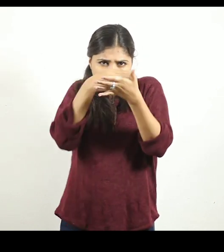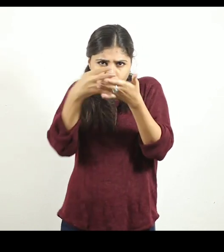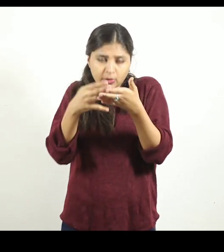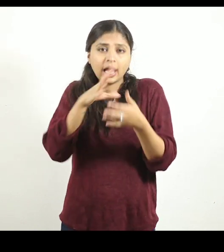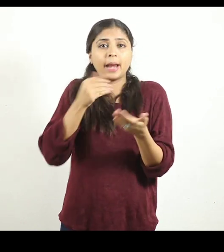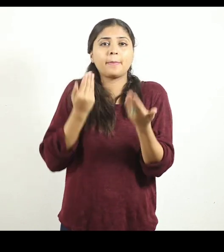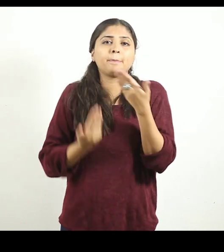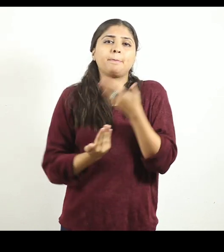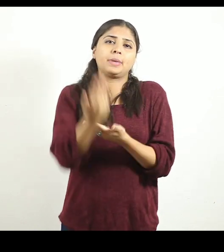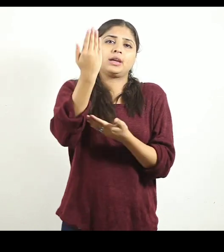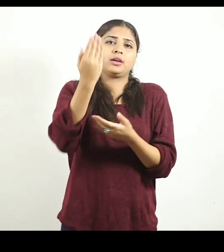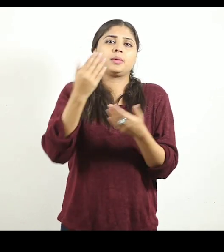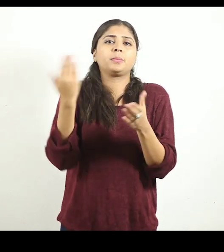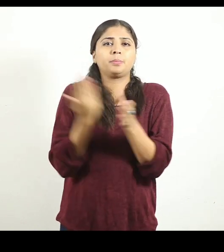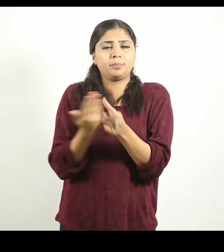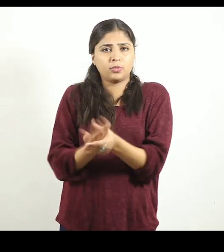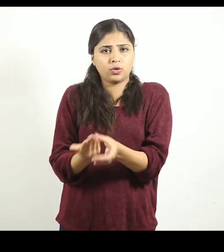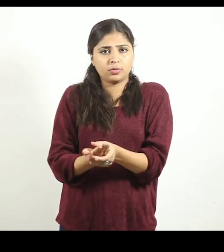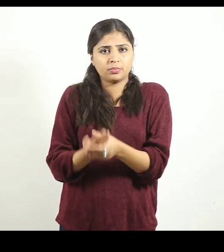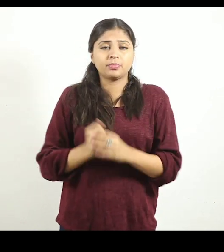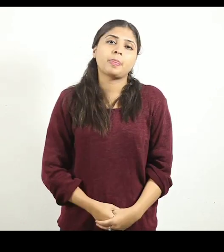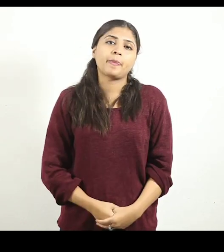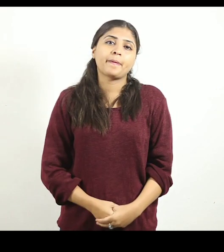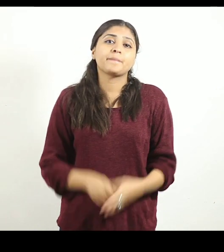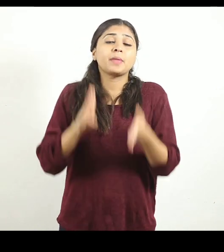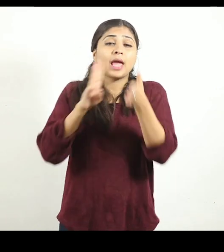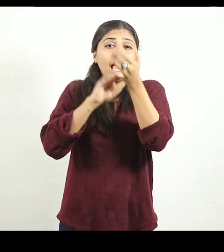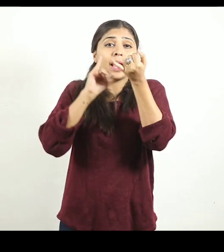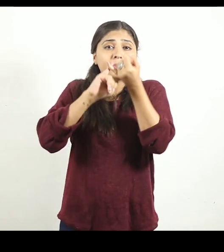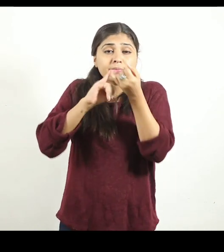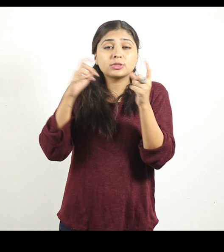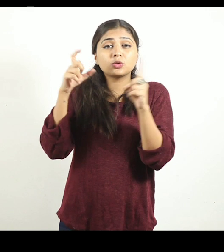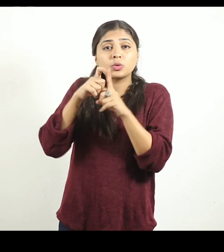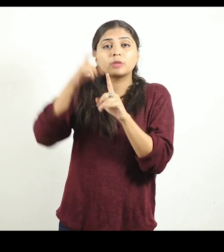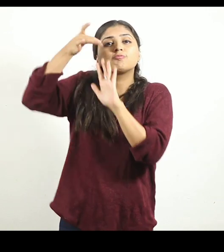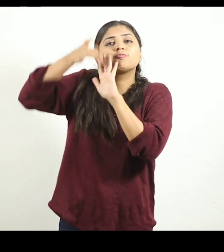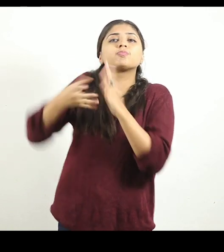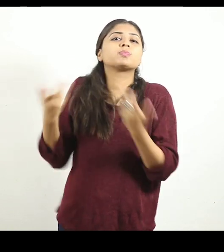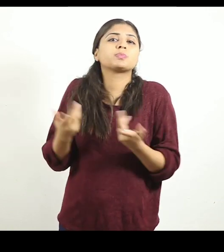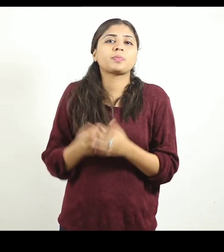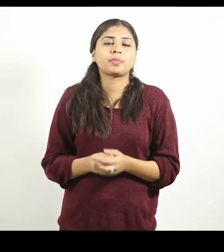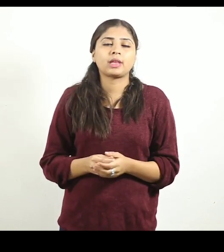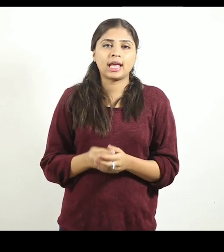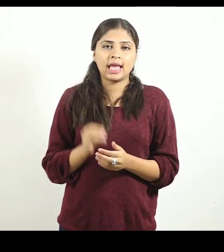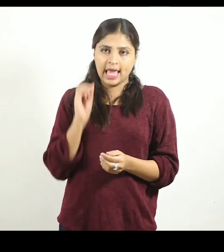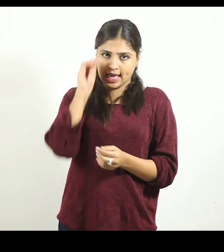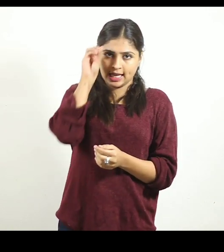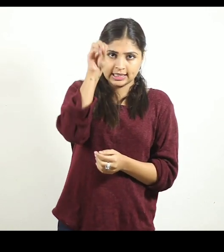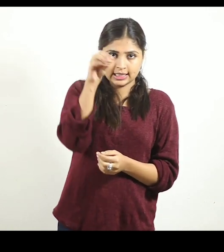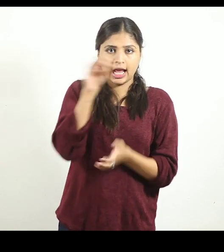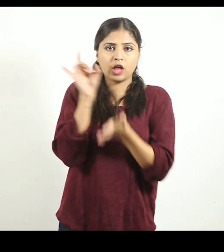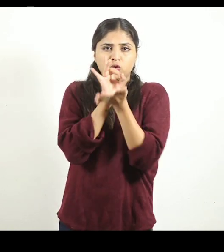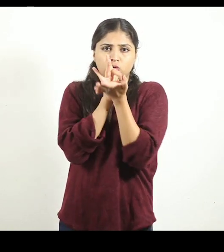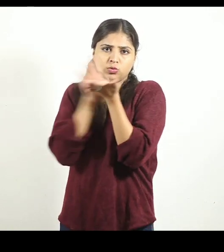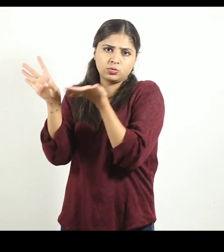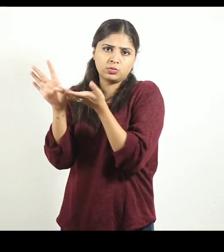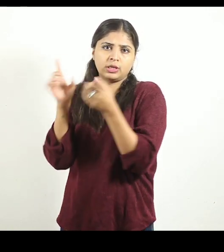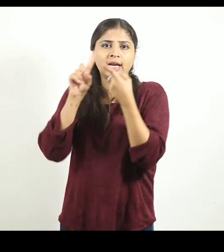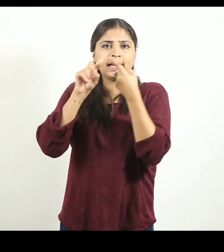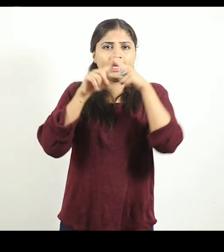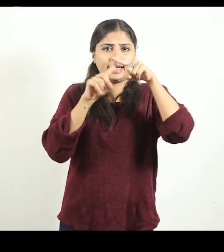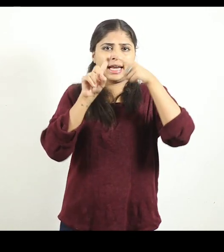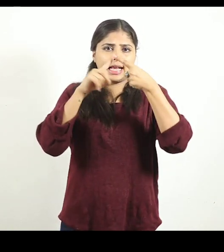letters, reports, and other documents. Features of MS Word. Given below are some of the features of MS